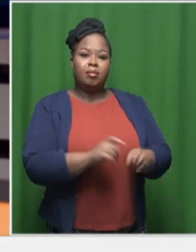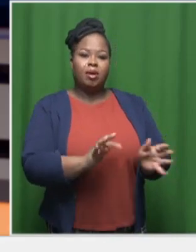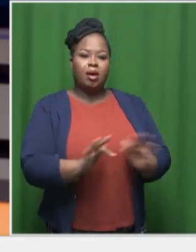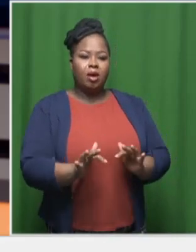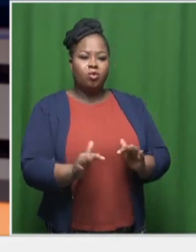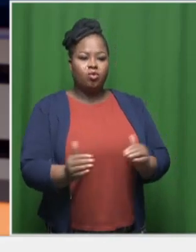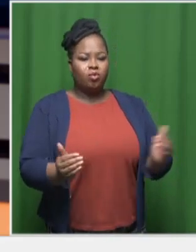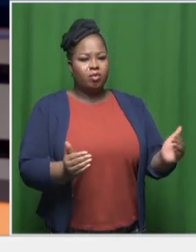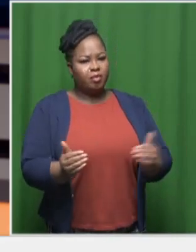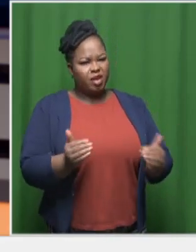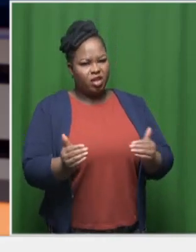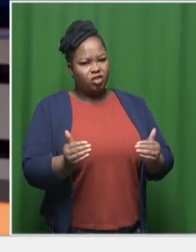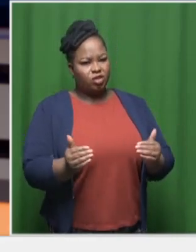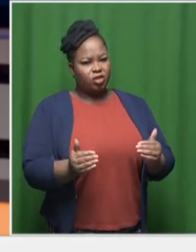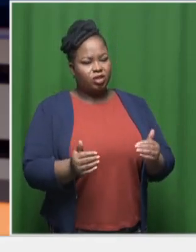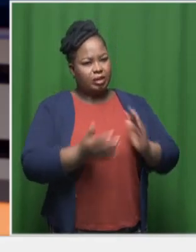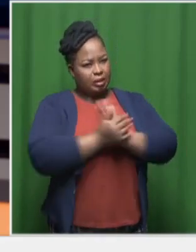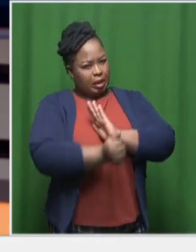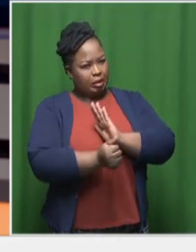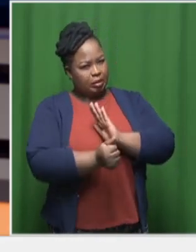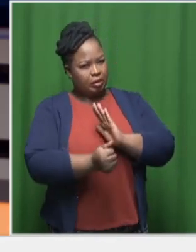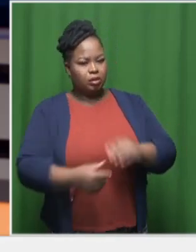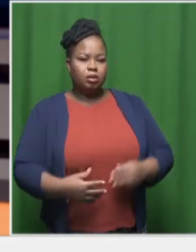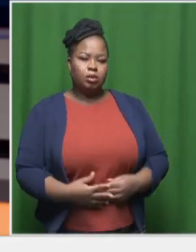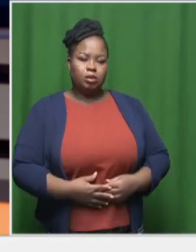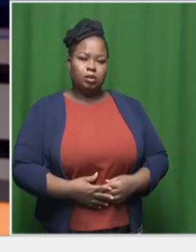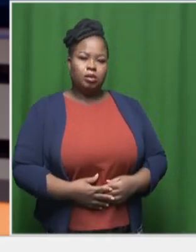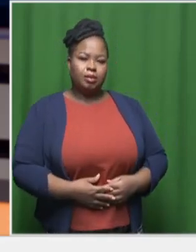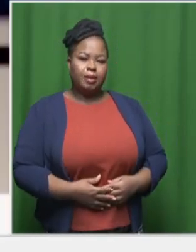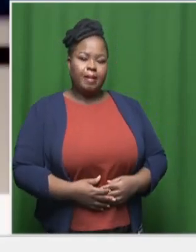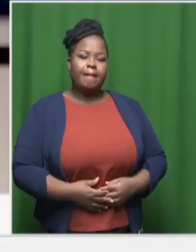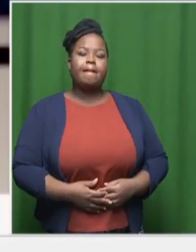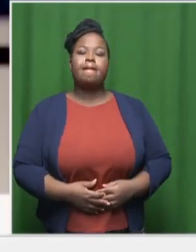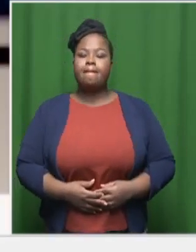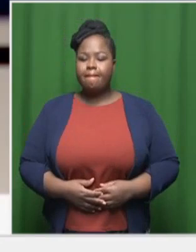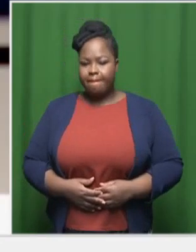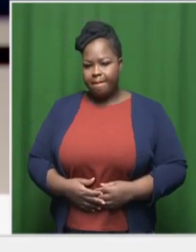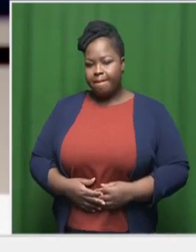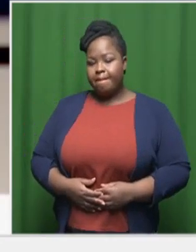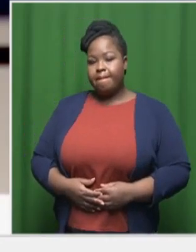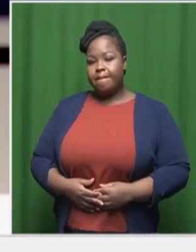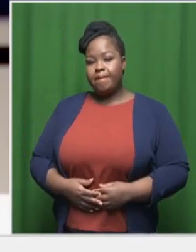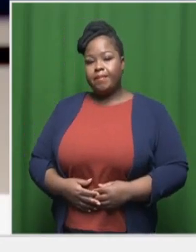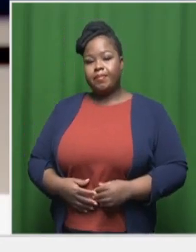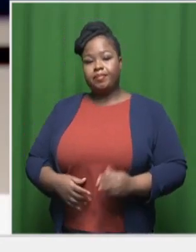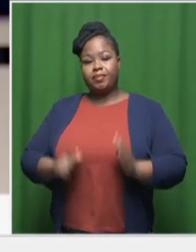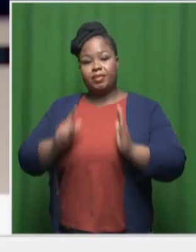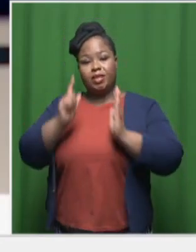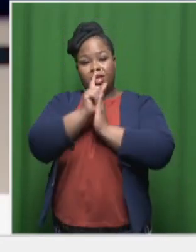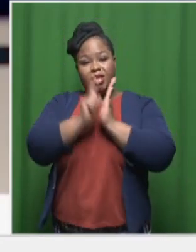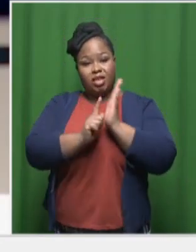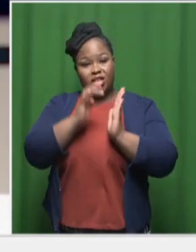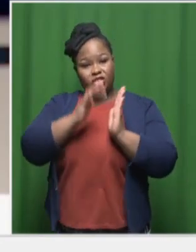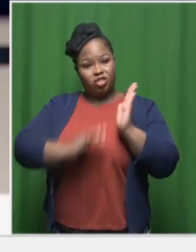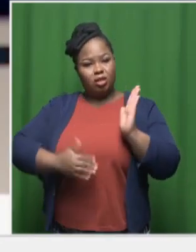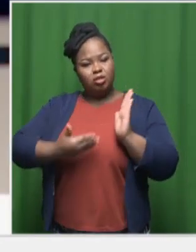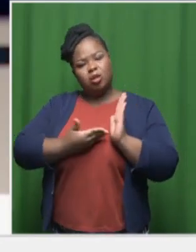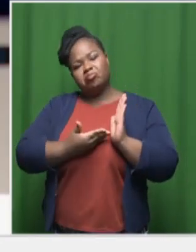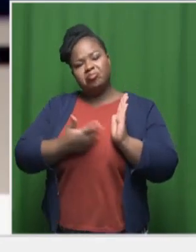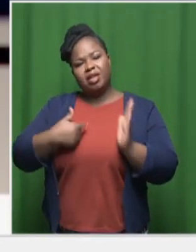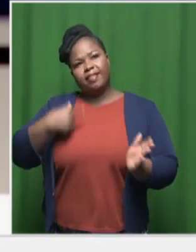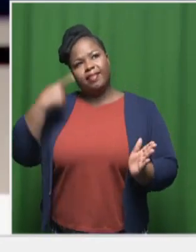manage talent, for example, in an organization like this. Look, from a legislative point of view, I do think, I